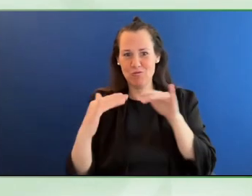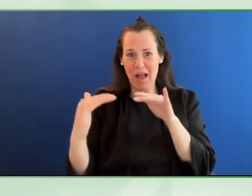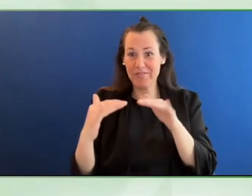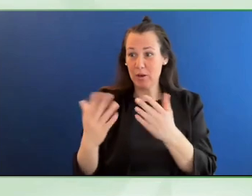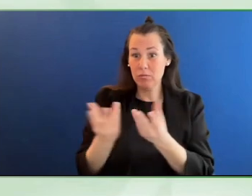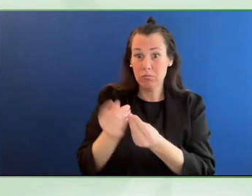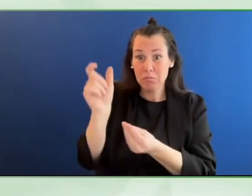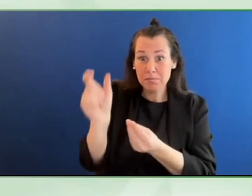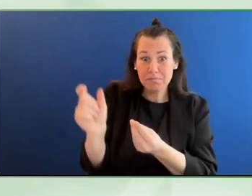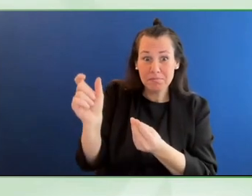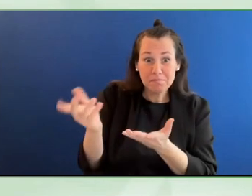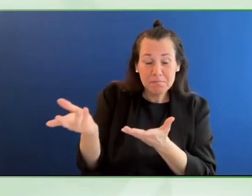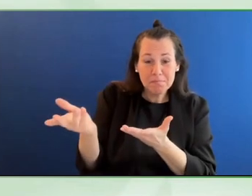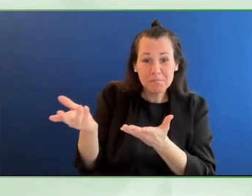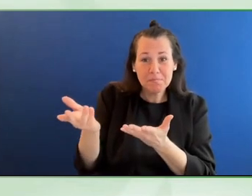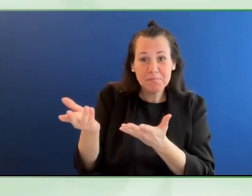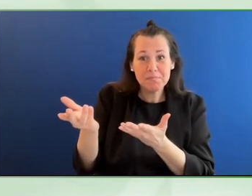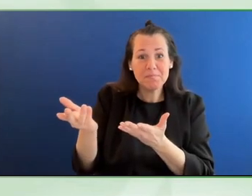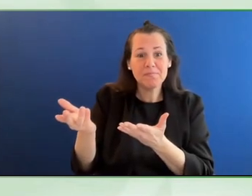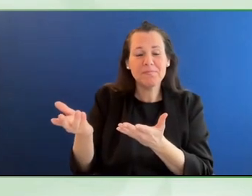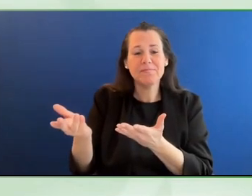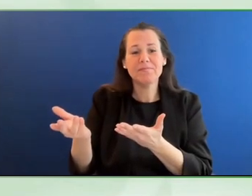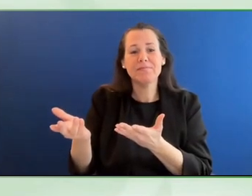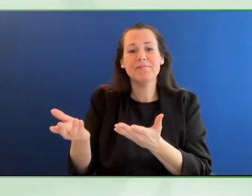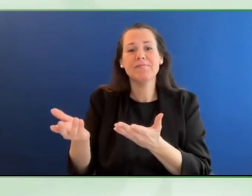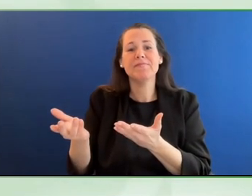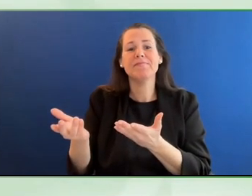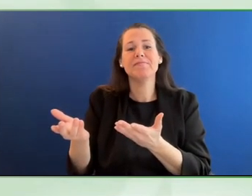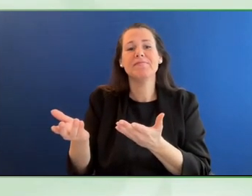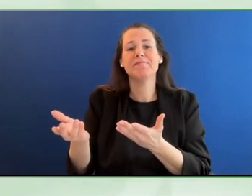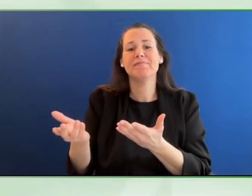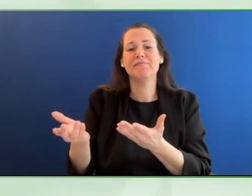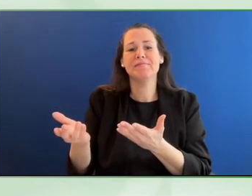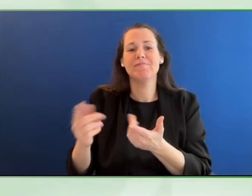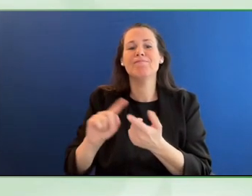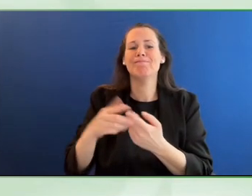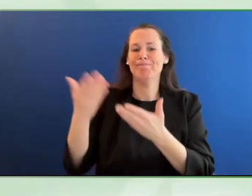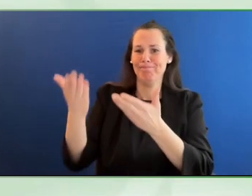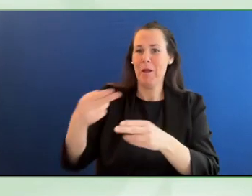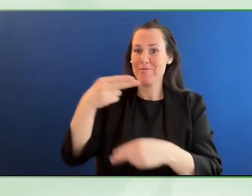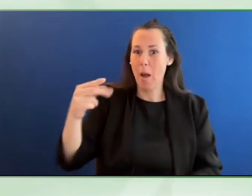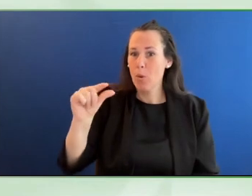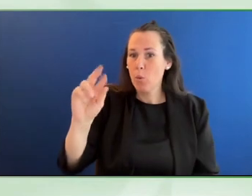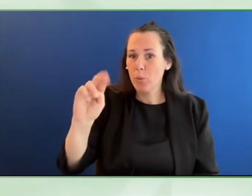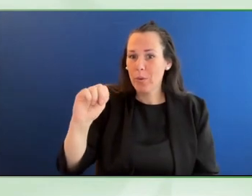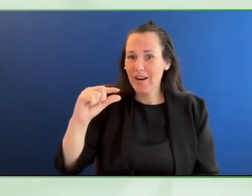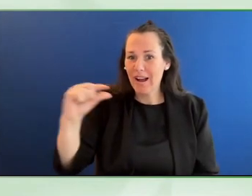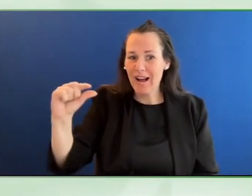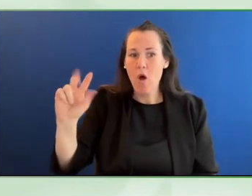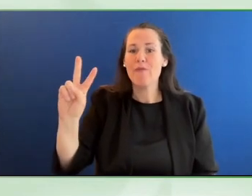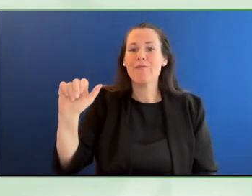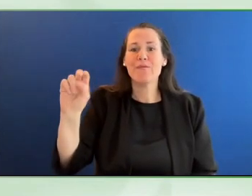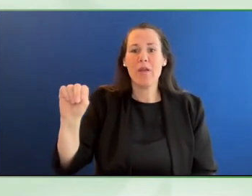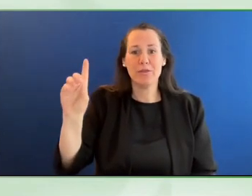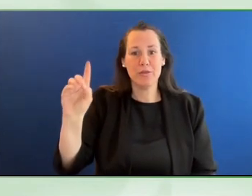into that, Gregg, just a very quick question. How did you get pulled into the AT field? How did you start off? I was